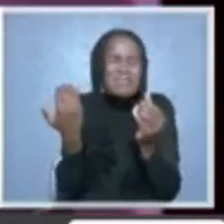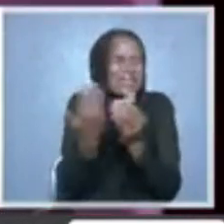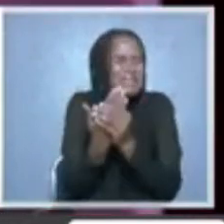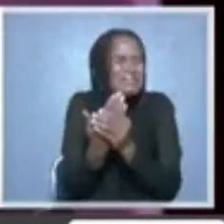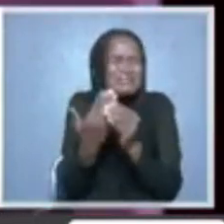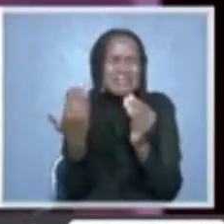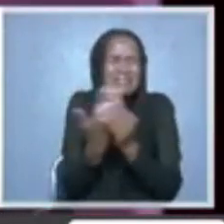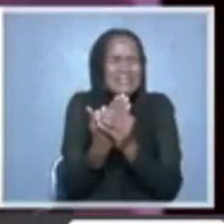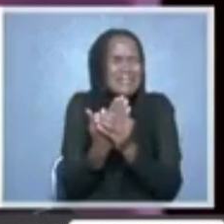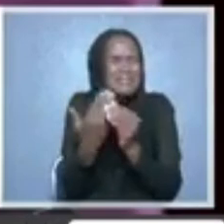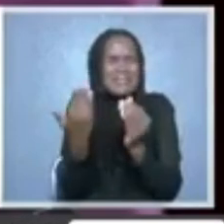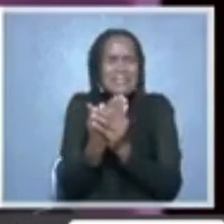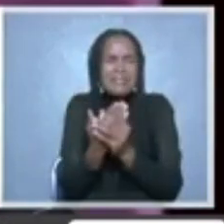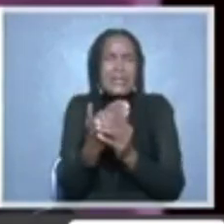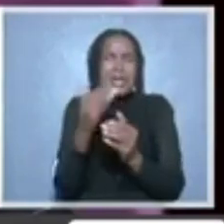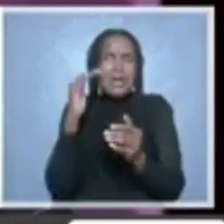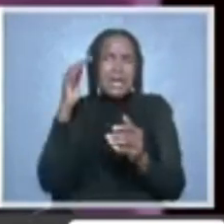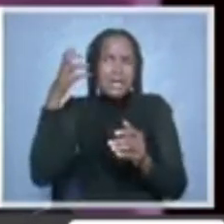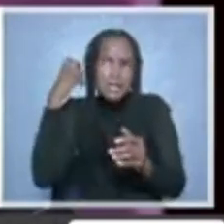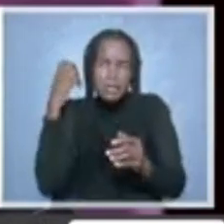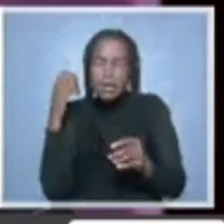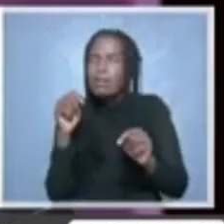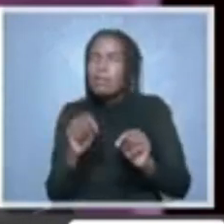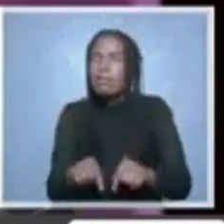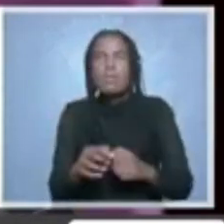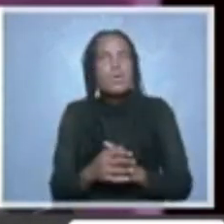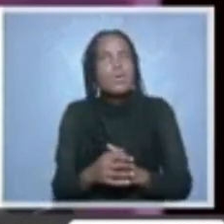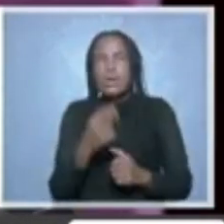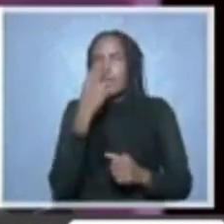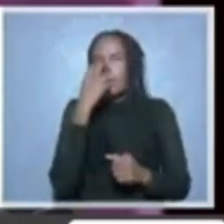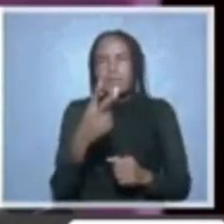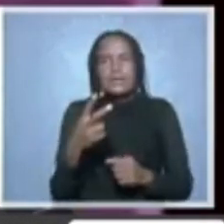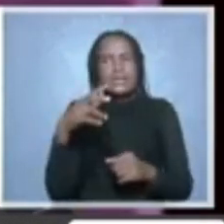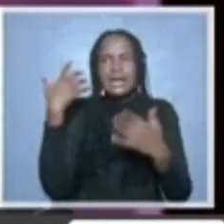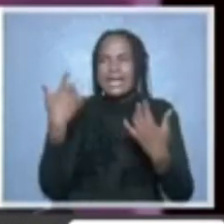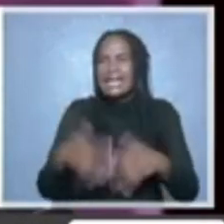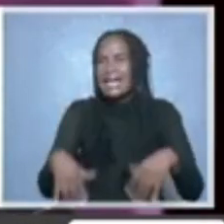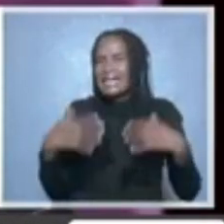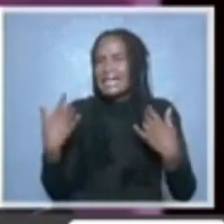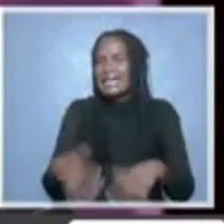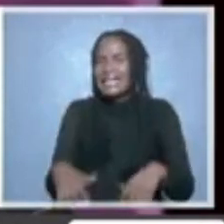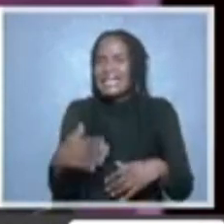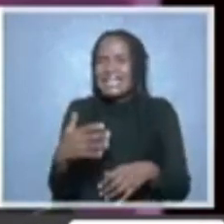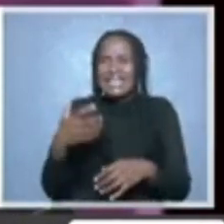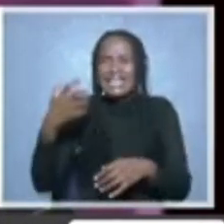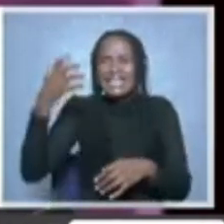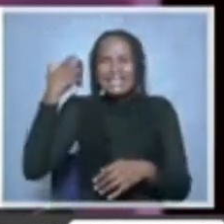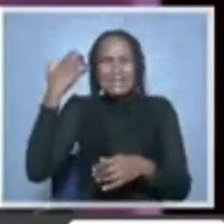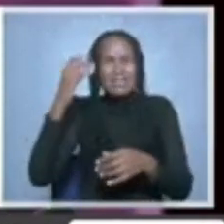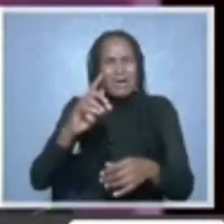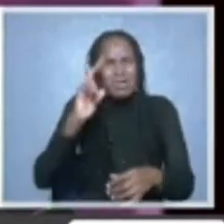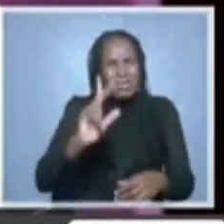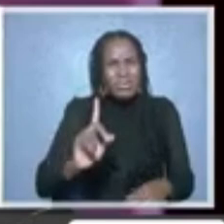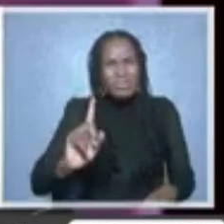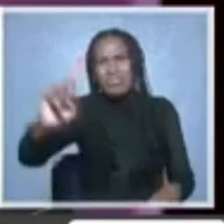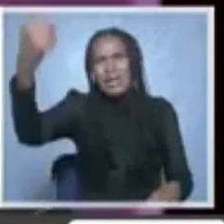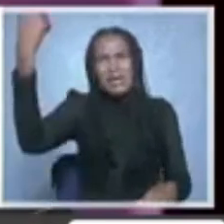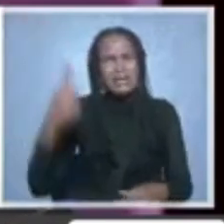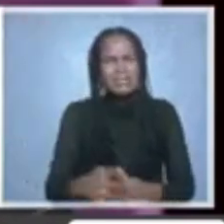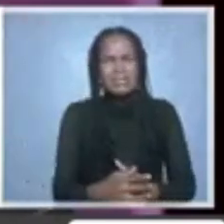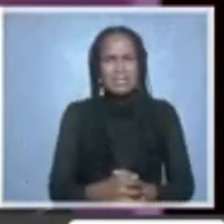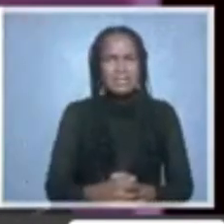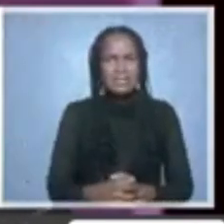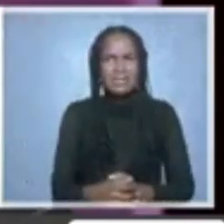kids had to sit, listen, hear, absorb, so that they can